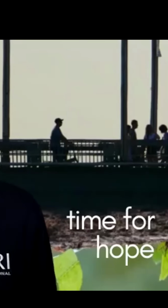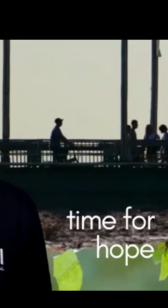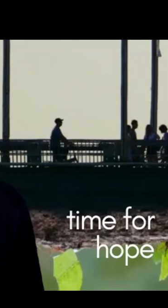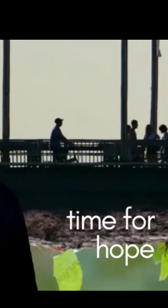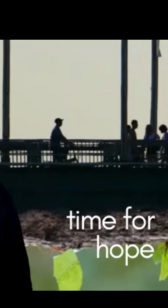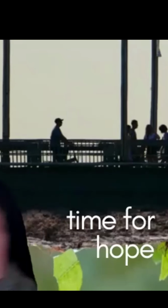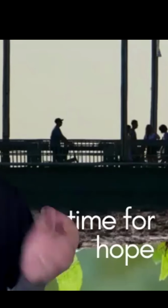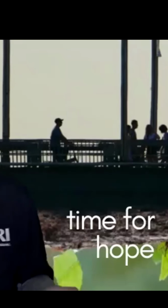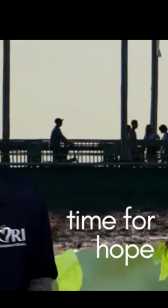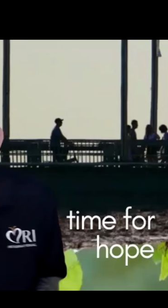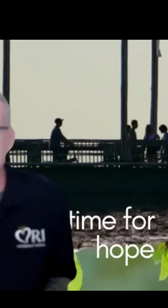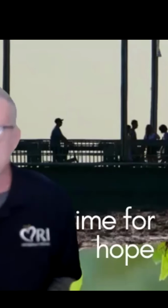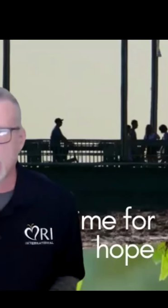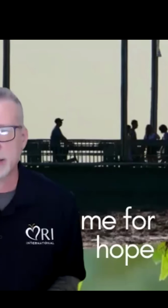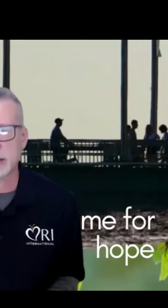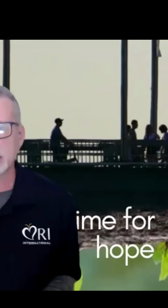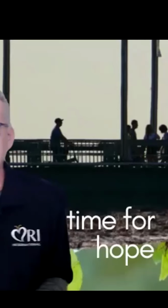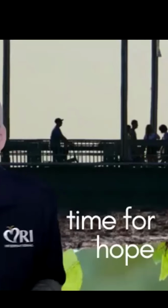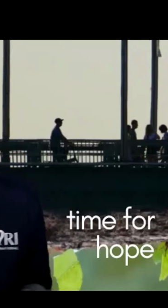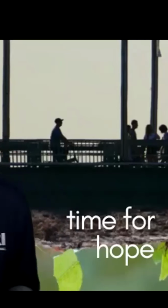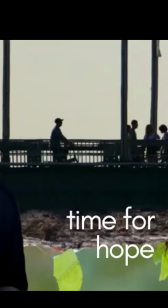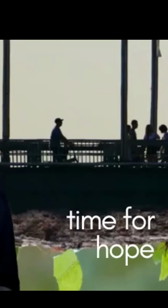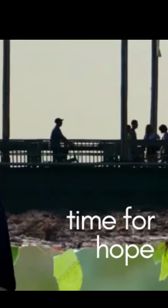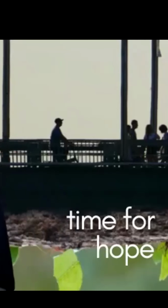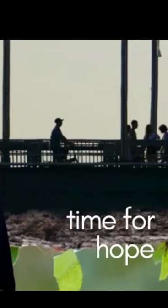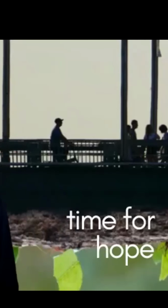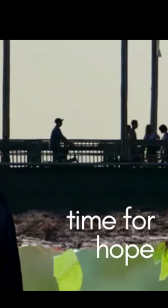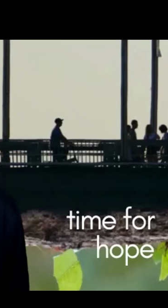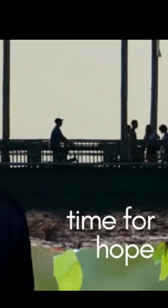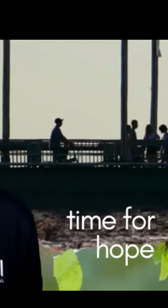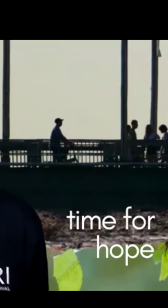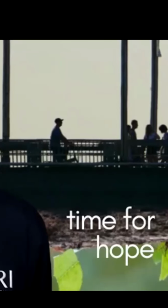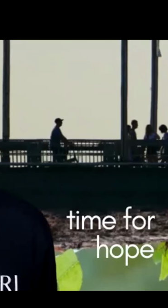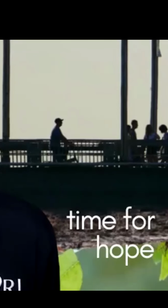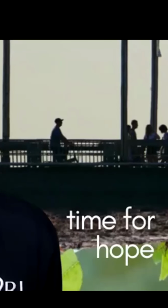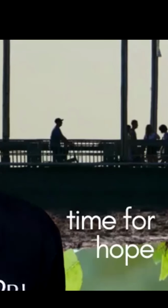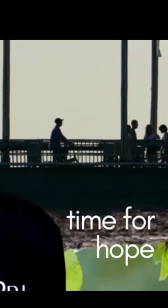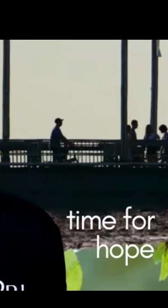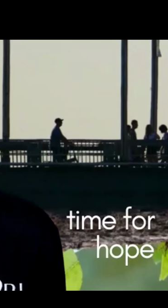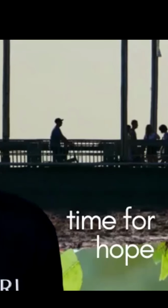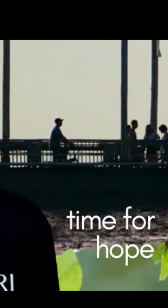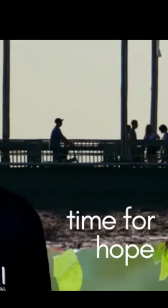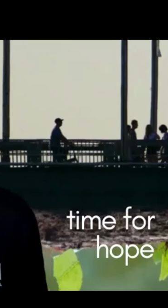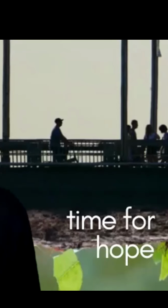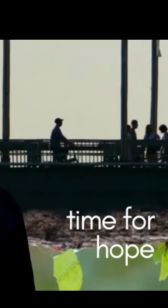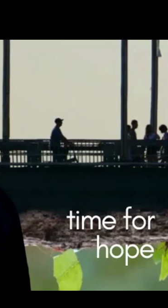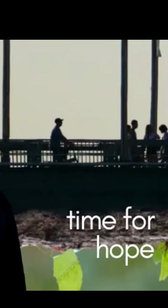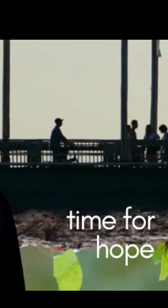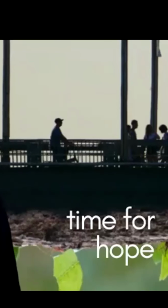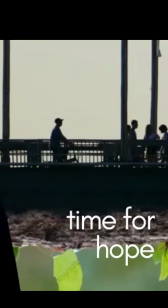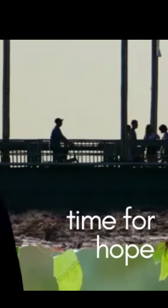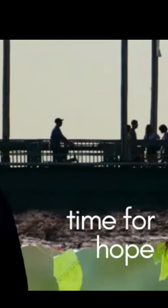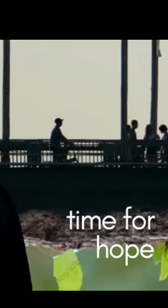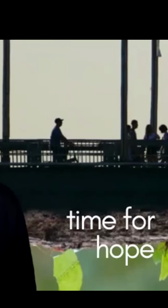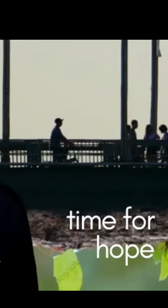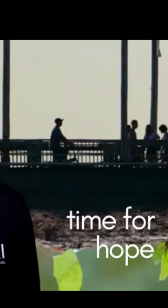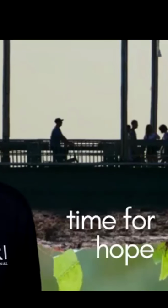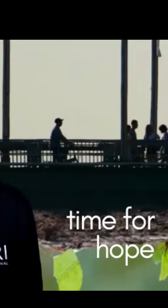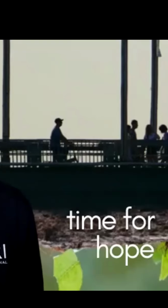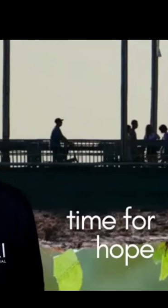So, to sum all that up, because that was a lot in just a little bit of time, the implementation of peers and peer services is not really an option, but I believe